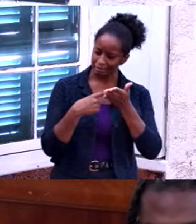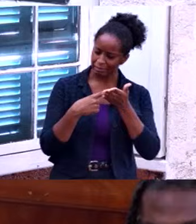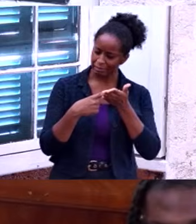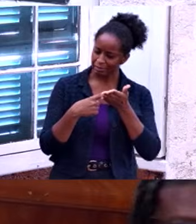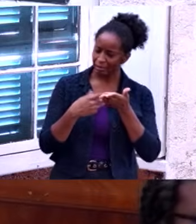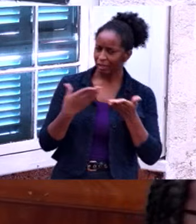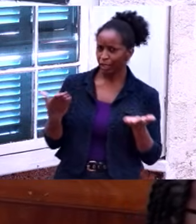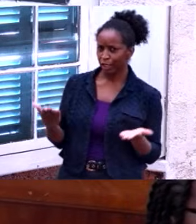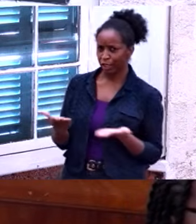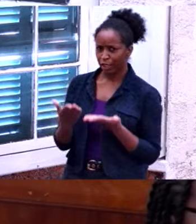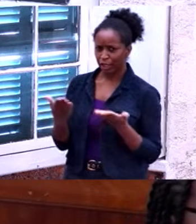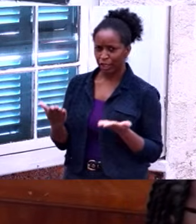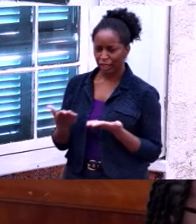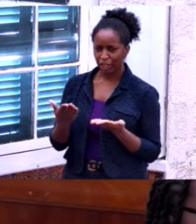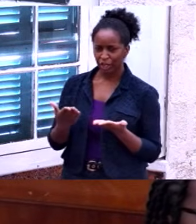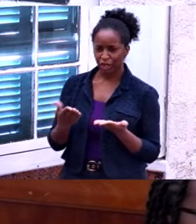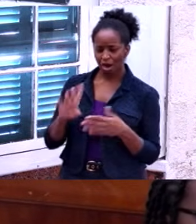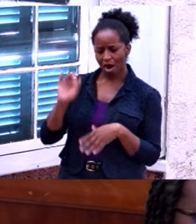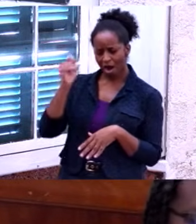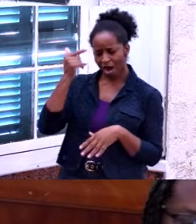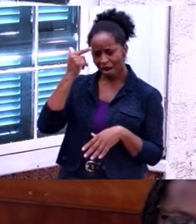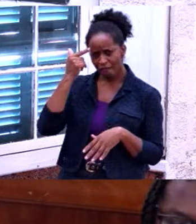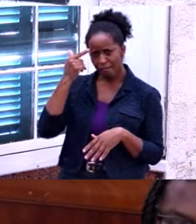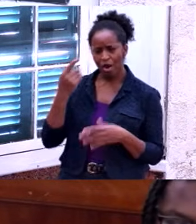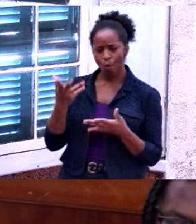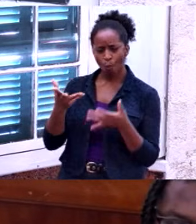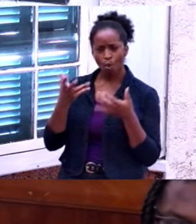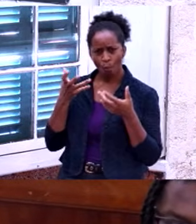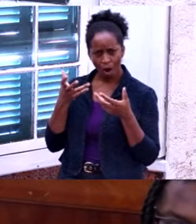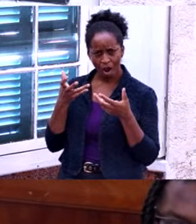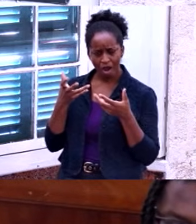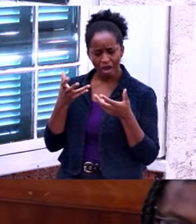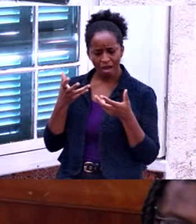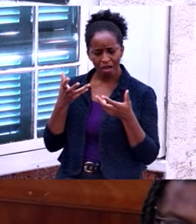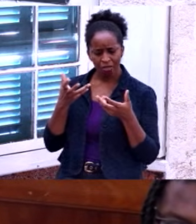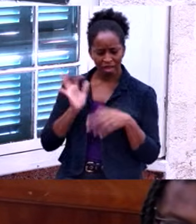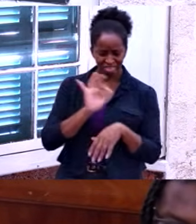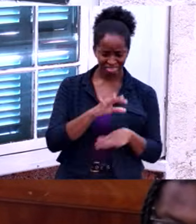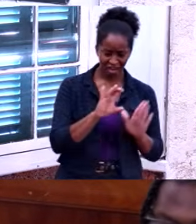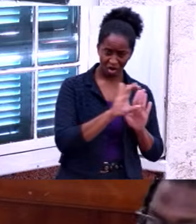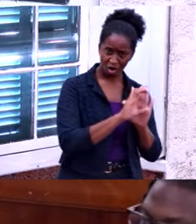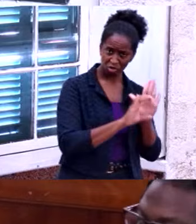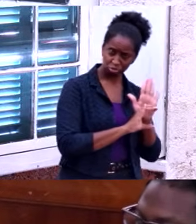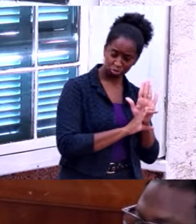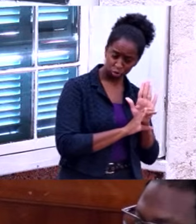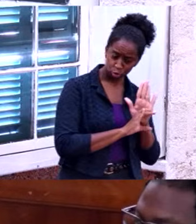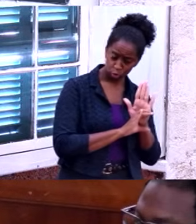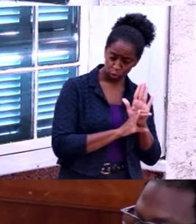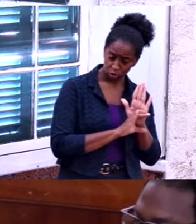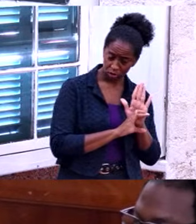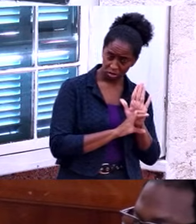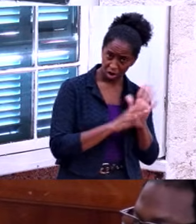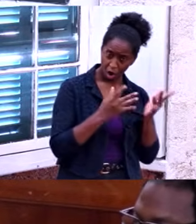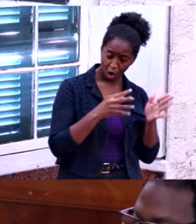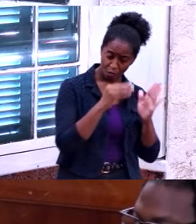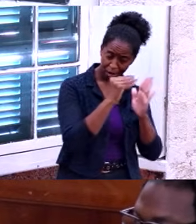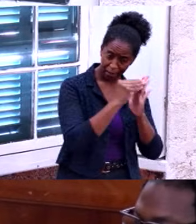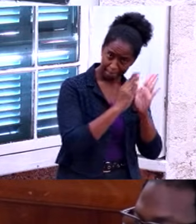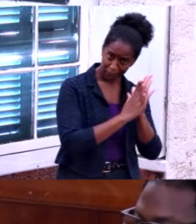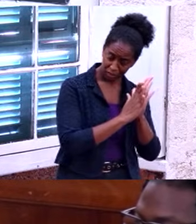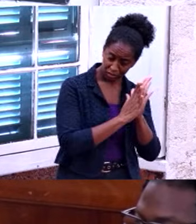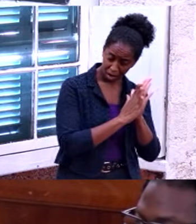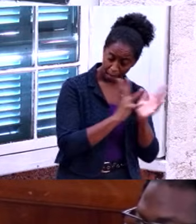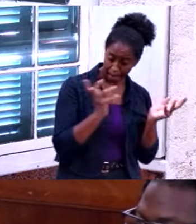building. And that is the fundamental question. That is not the same, Mr. President, as making amendments